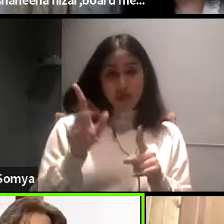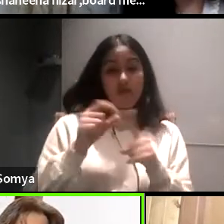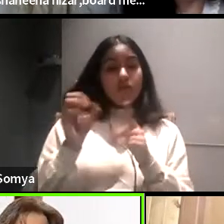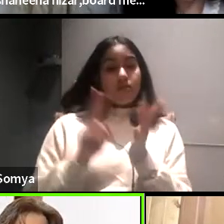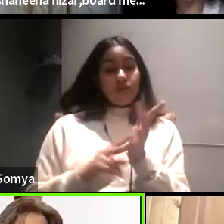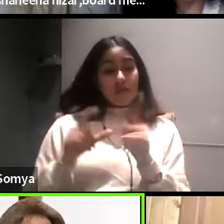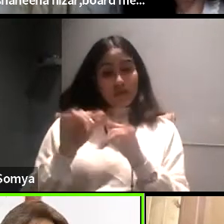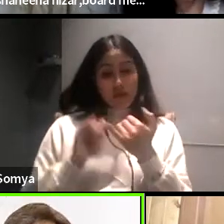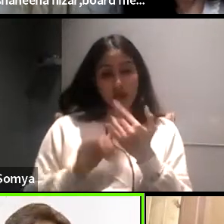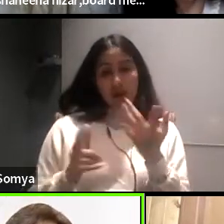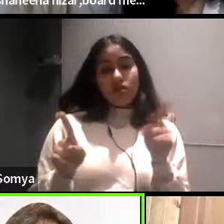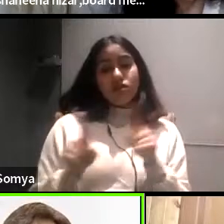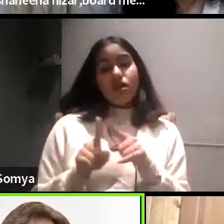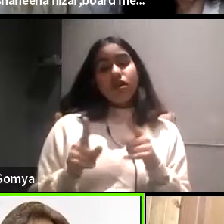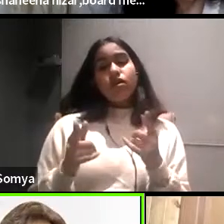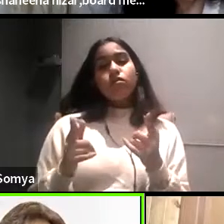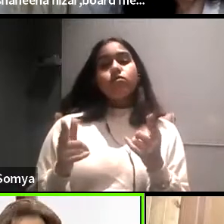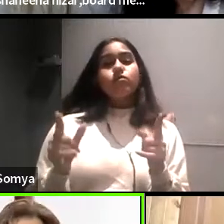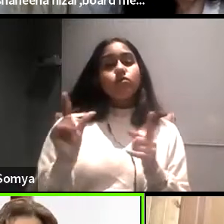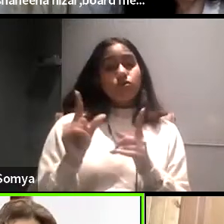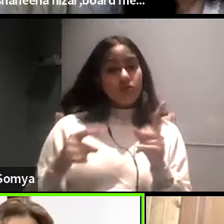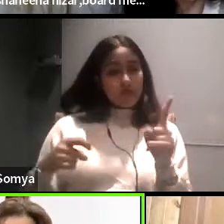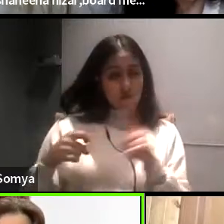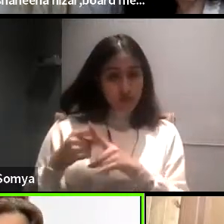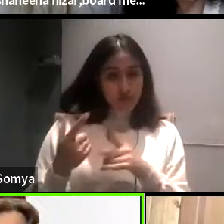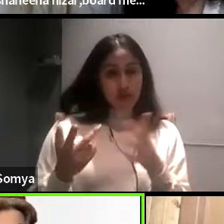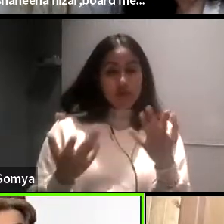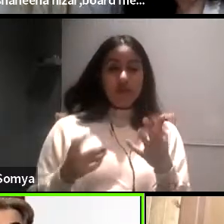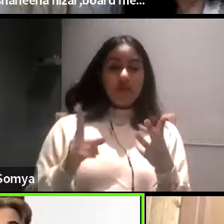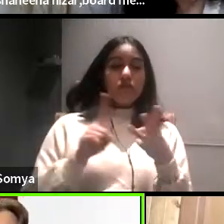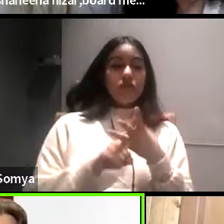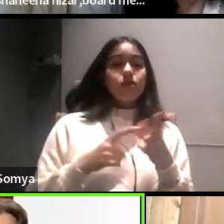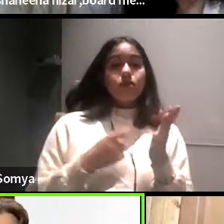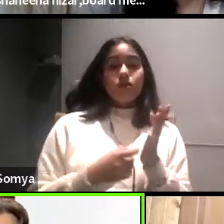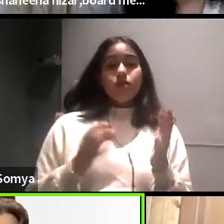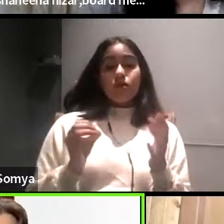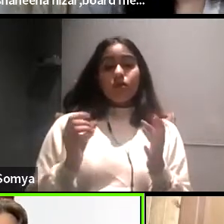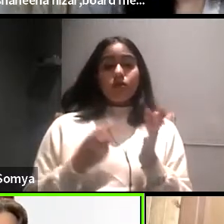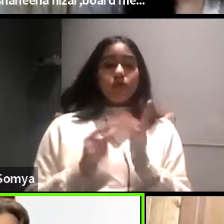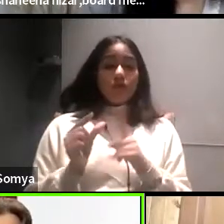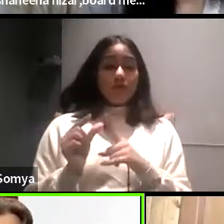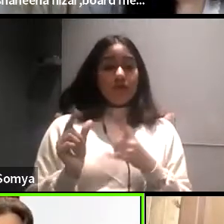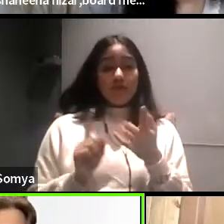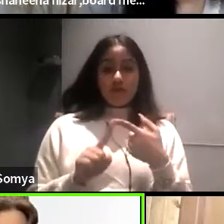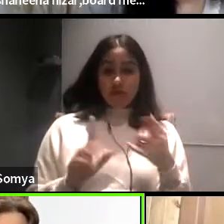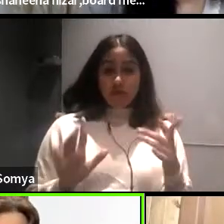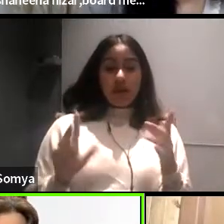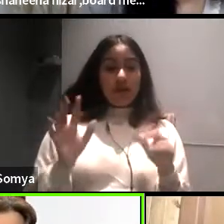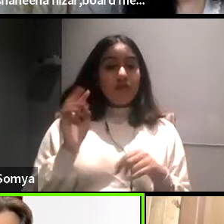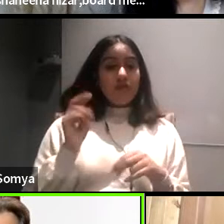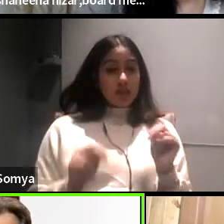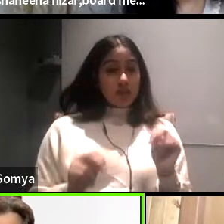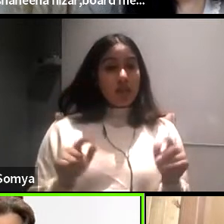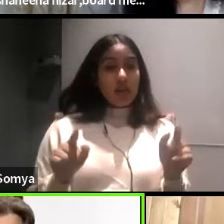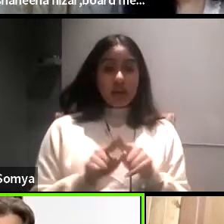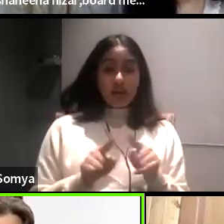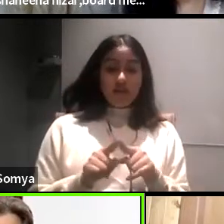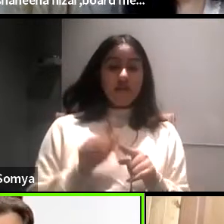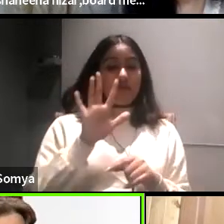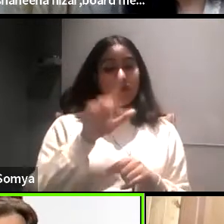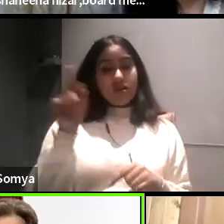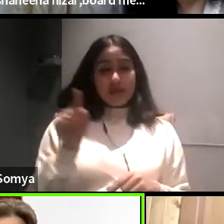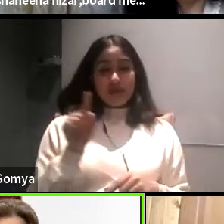UK. I think it's more in Europe where it's a mandatory requirement. For example, in France it's